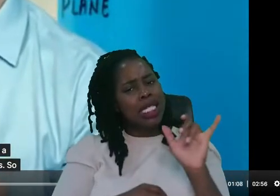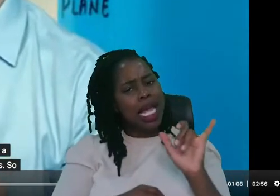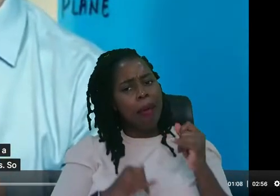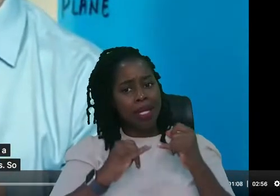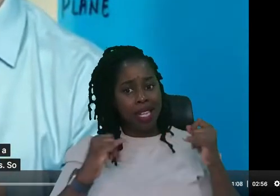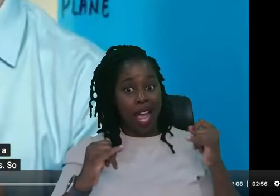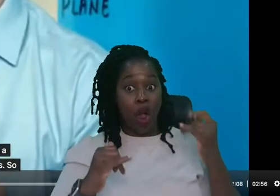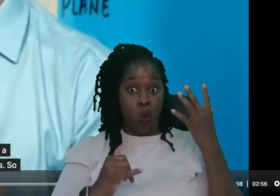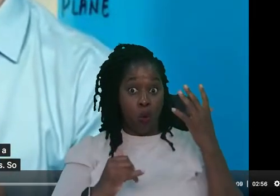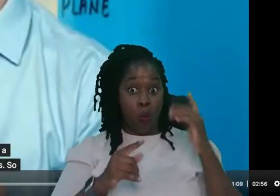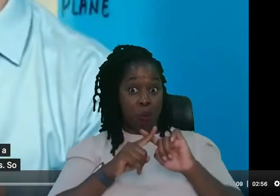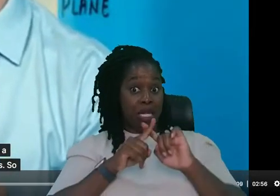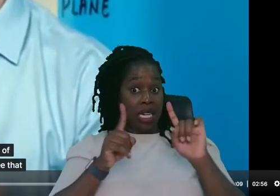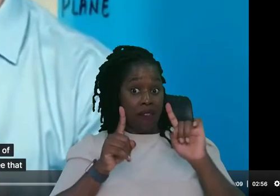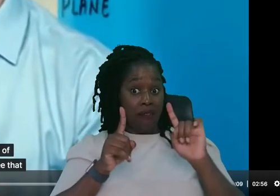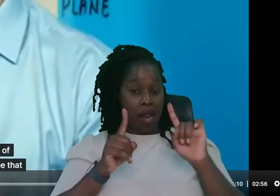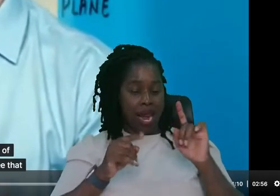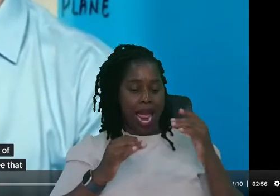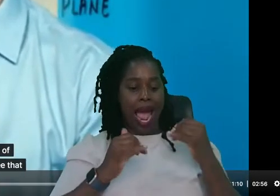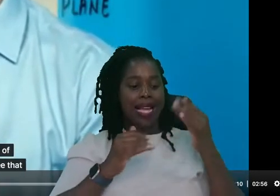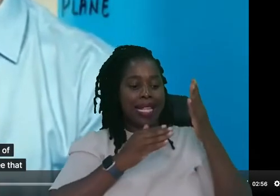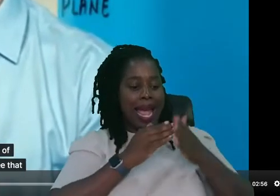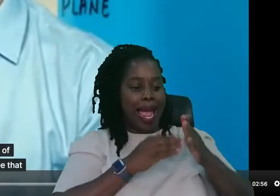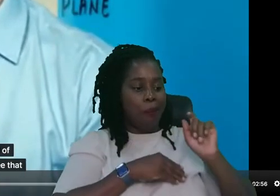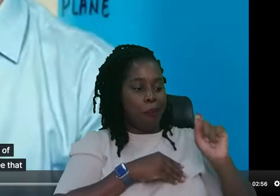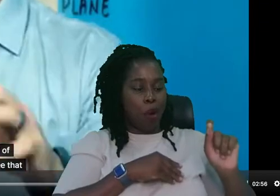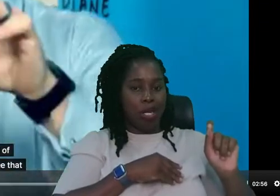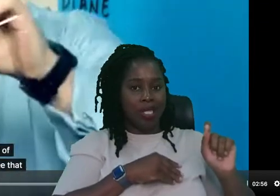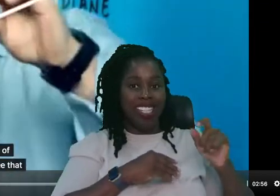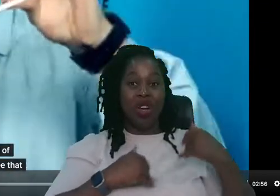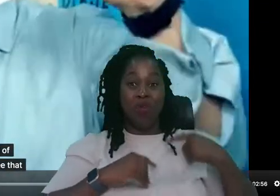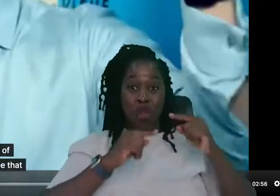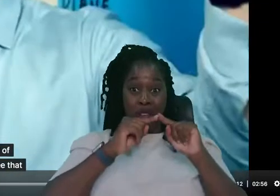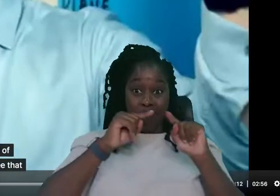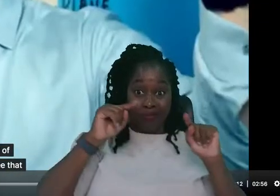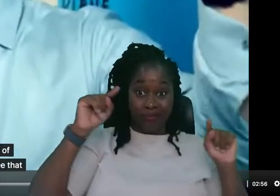end points so if we had line CD again